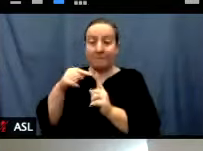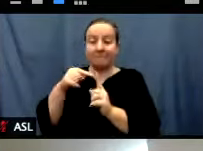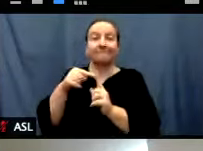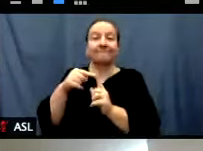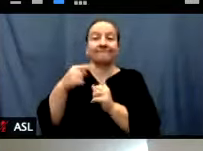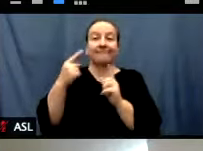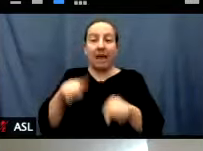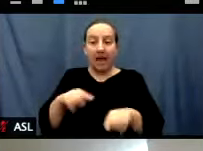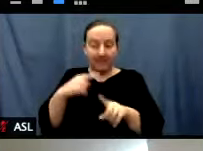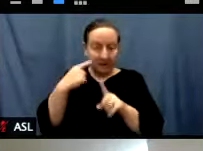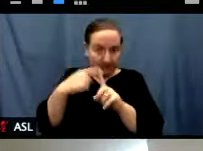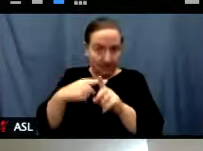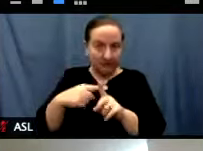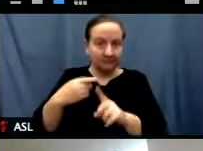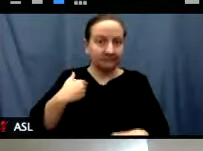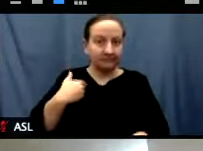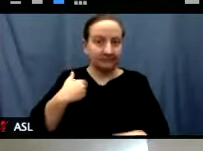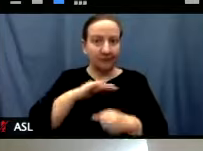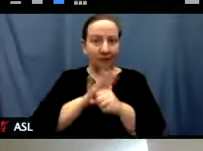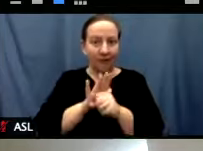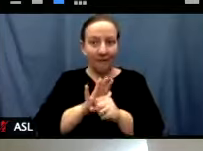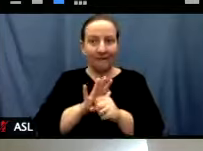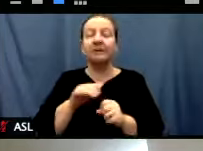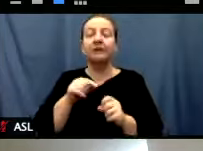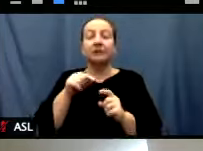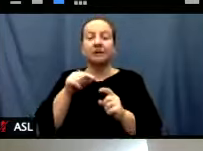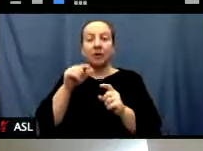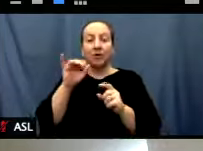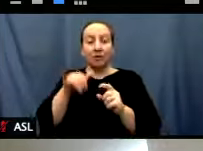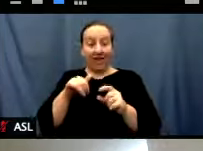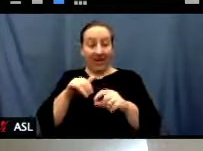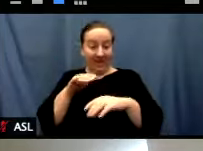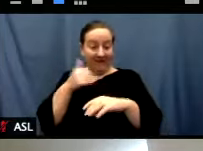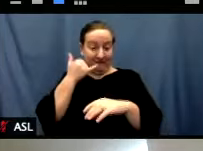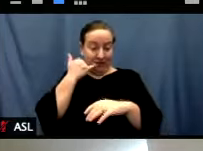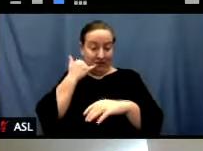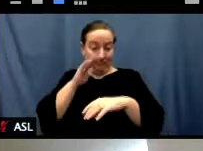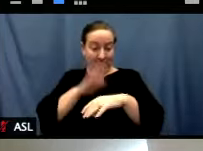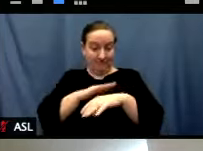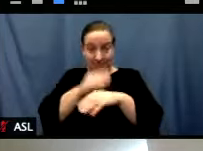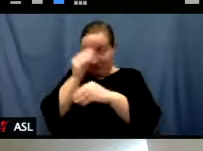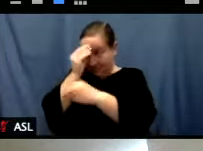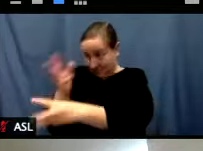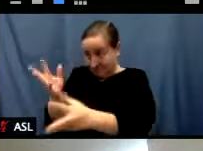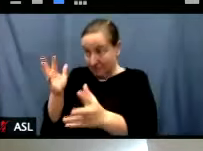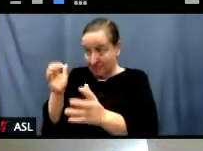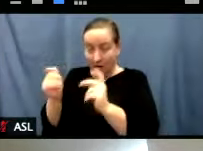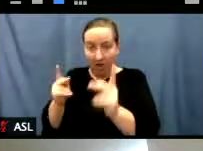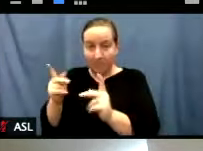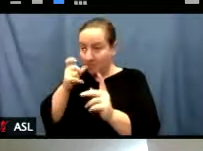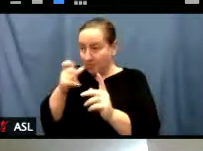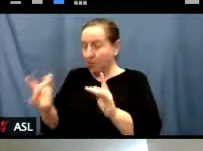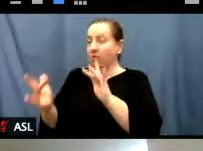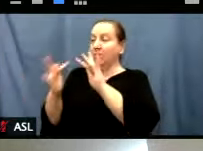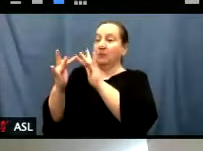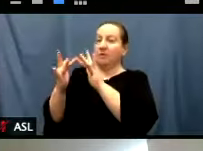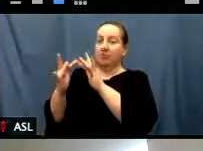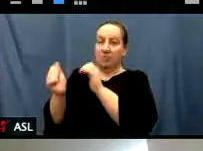subsequently tested positive for COVID. And they were able to use their exposure notification to alert everyone they came in contact